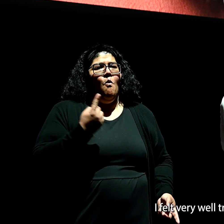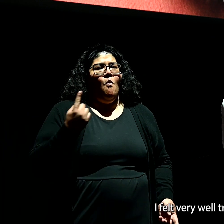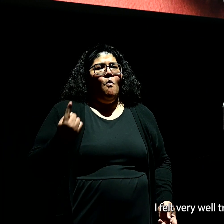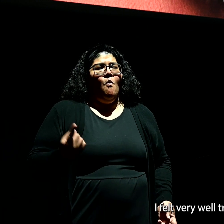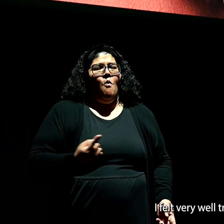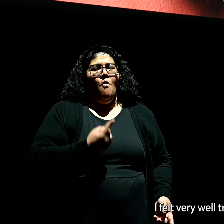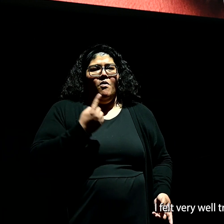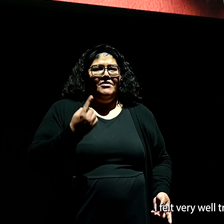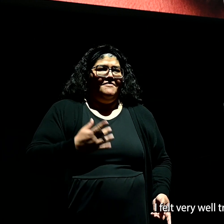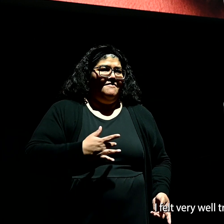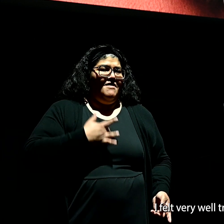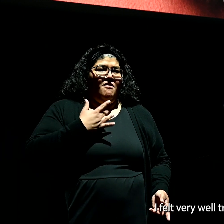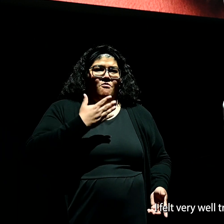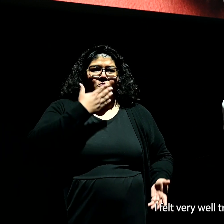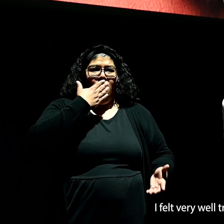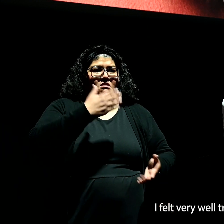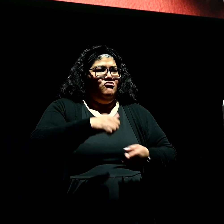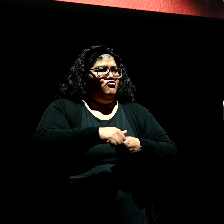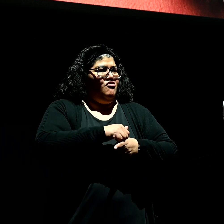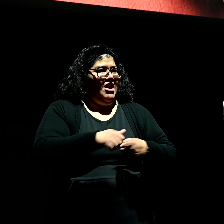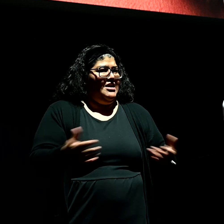I felt very well trained here,